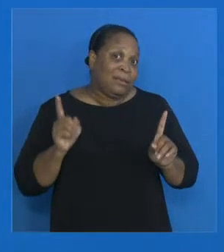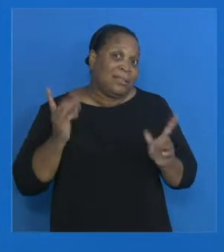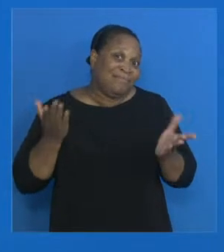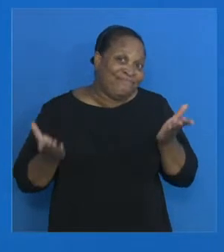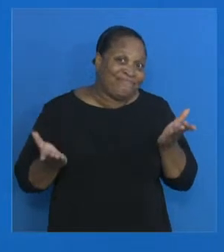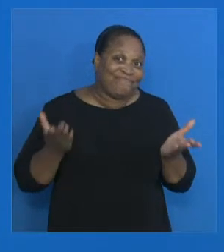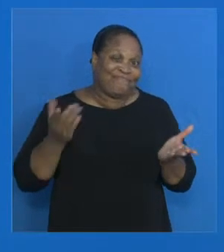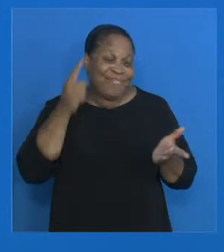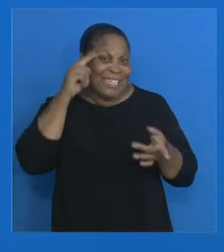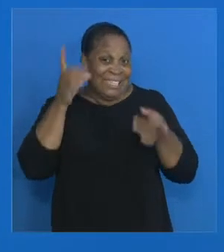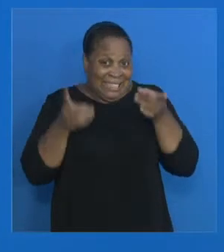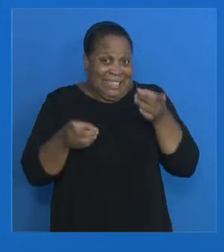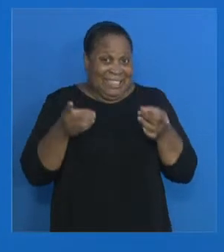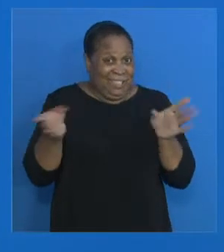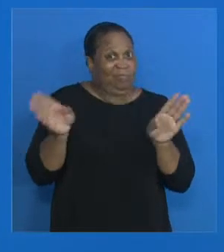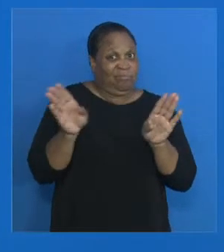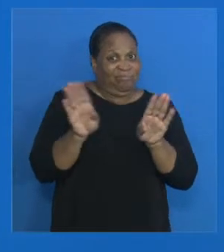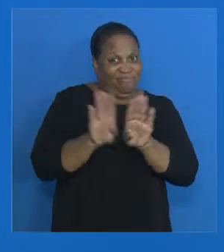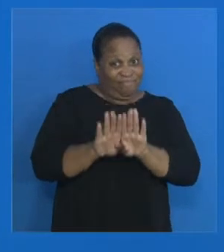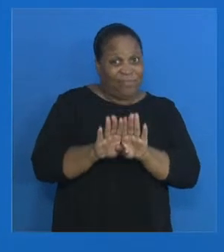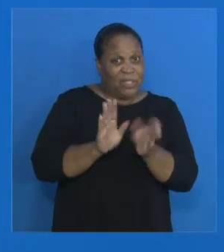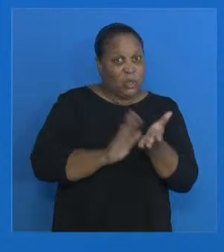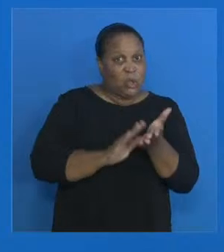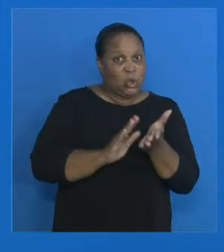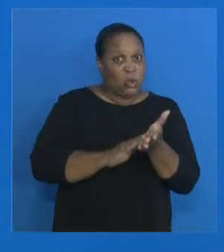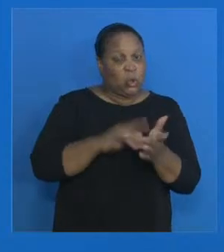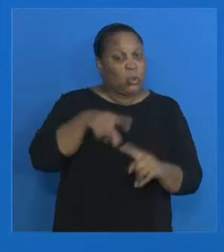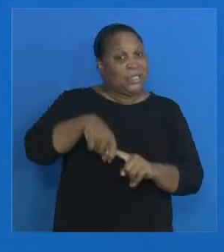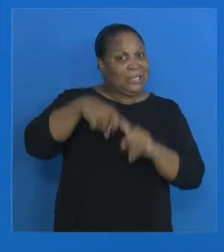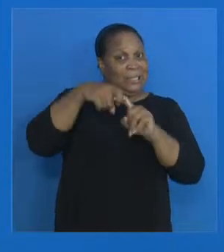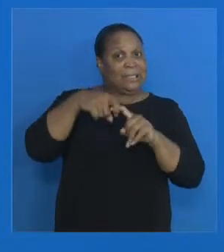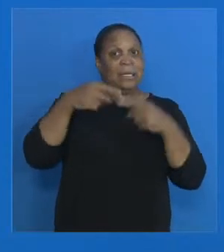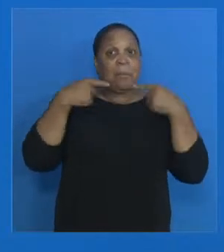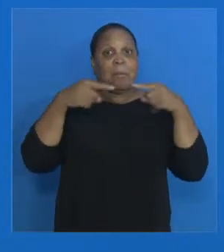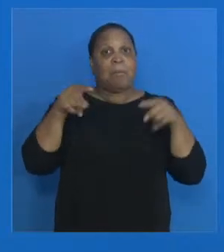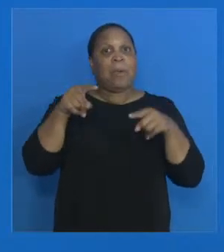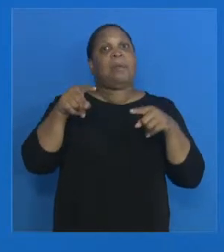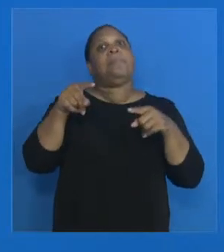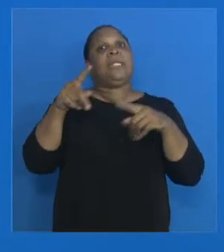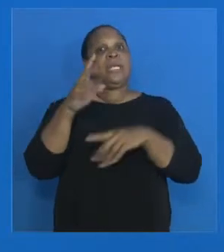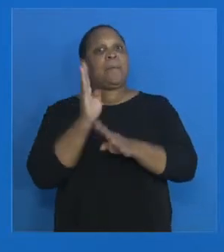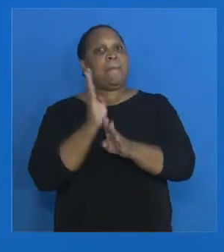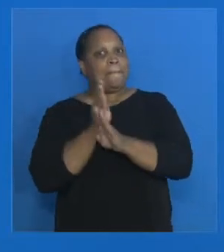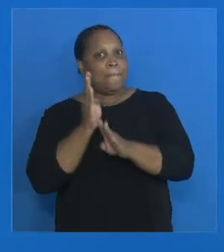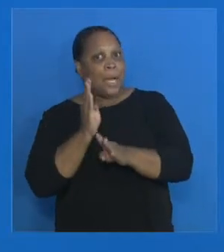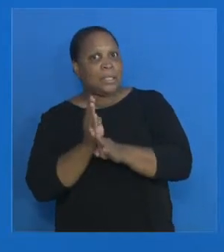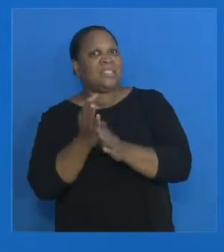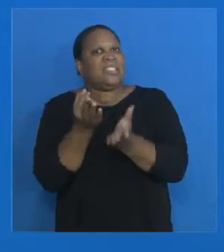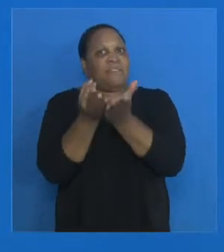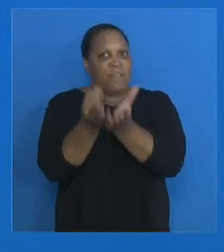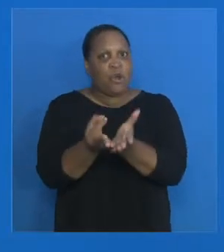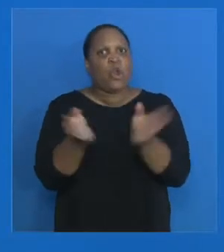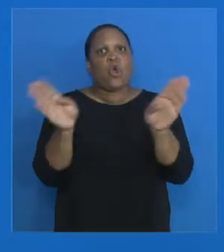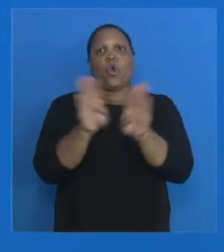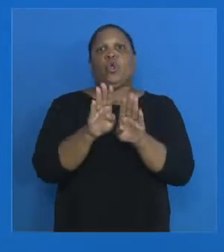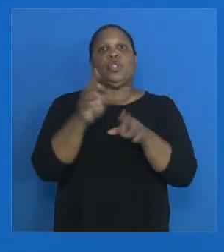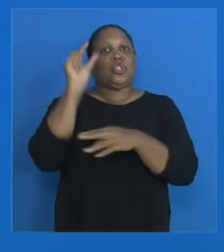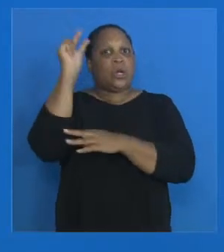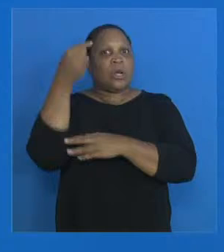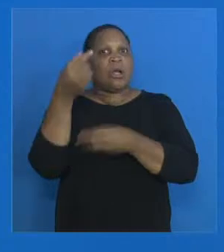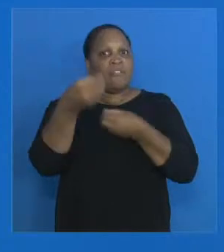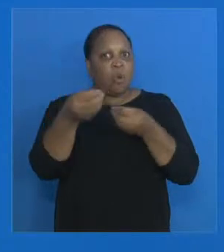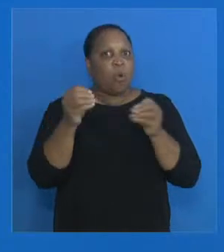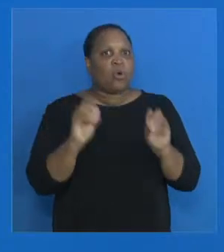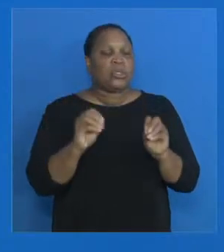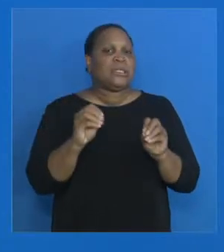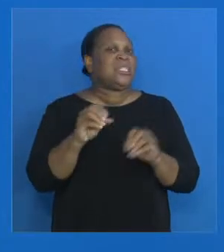any decisions regarding the closure of schools, suspension of public transport, closure of government offices, or curtailing